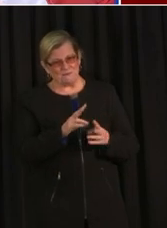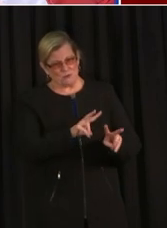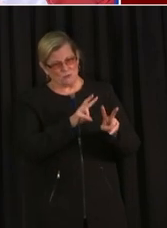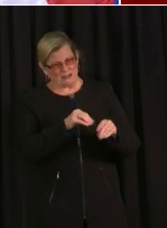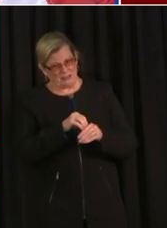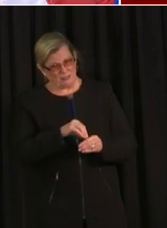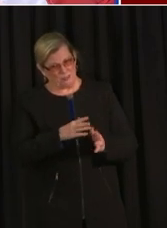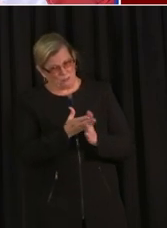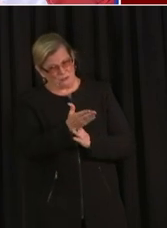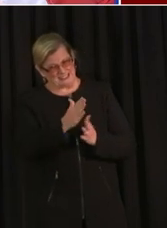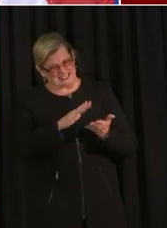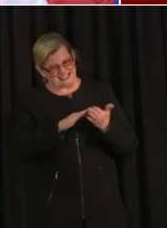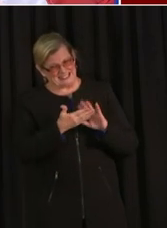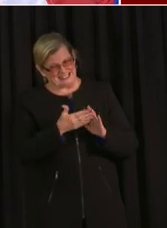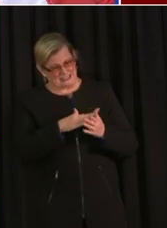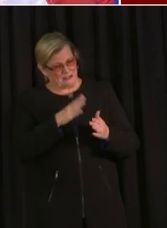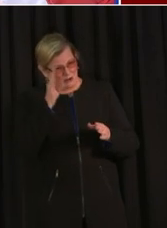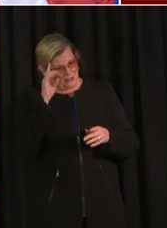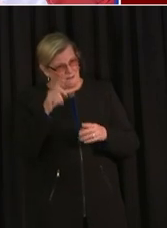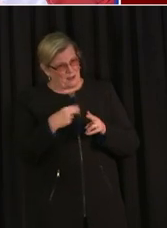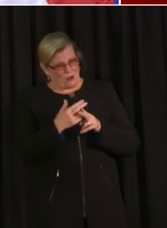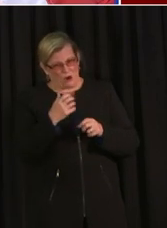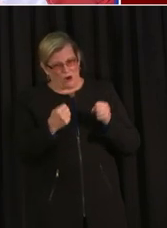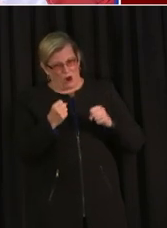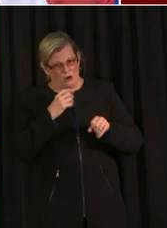their cortege. I'm sorry?